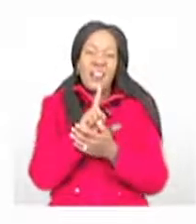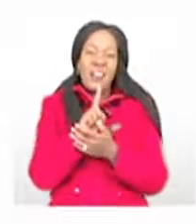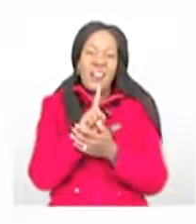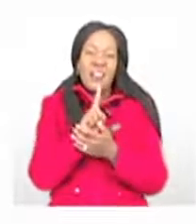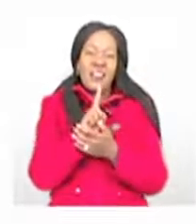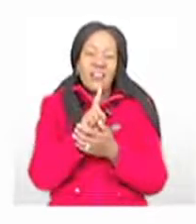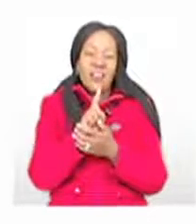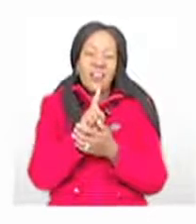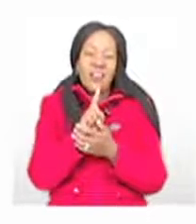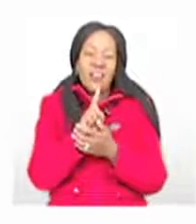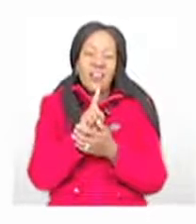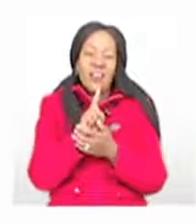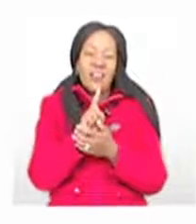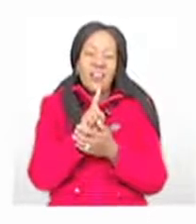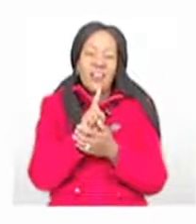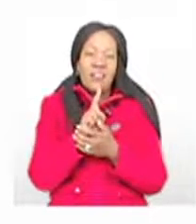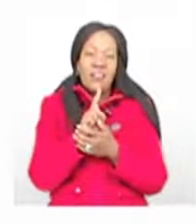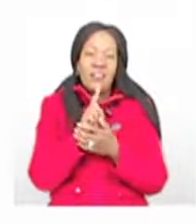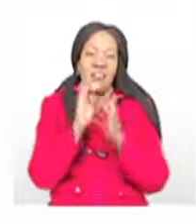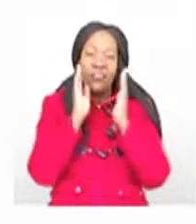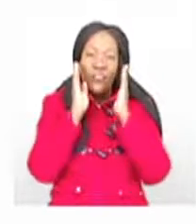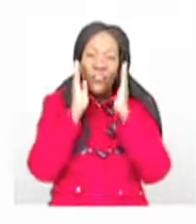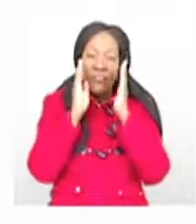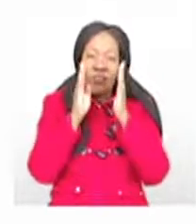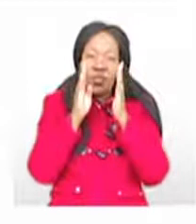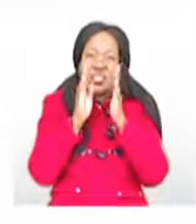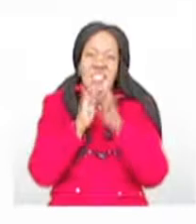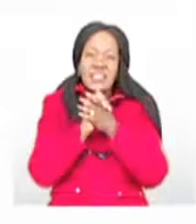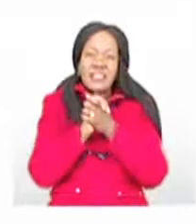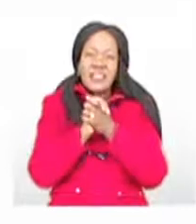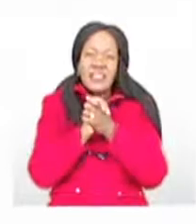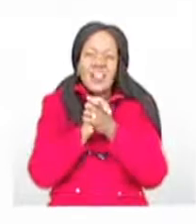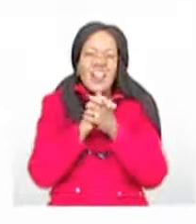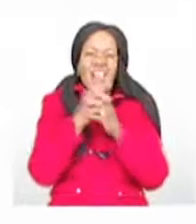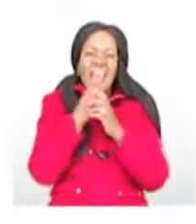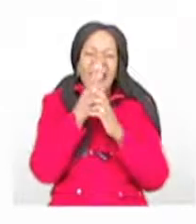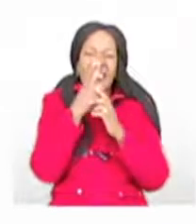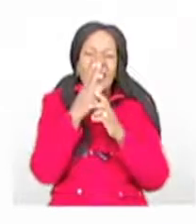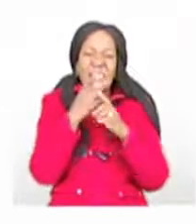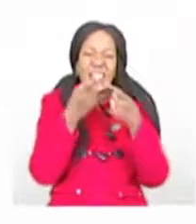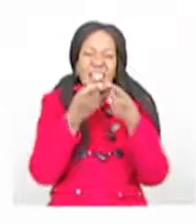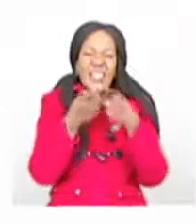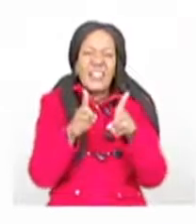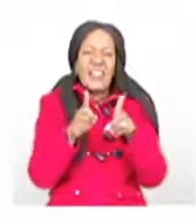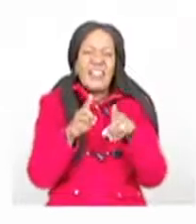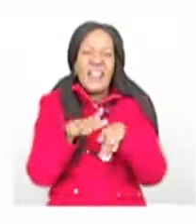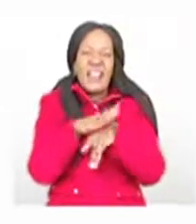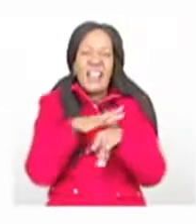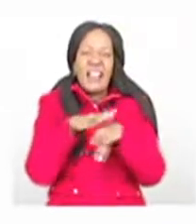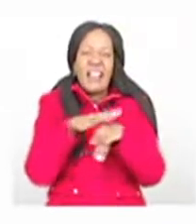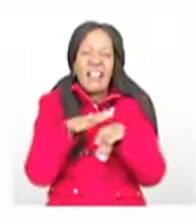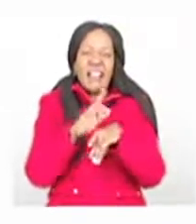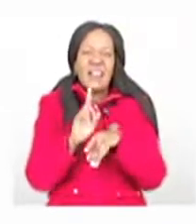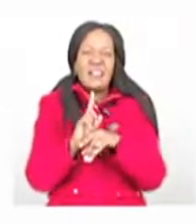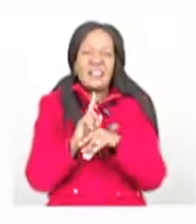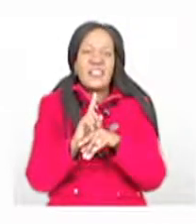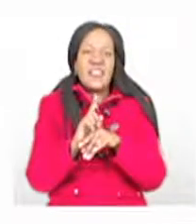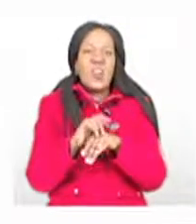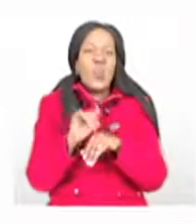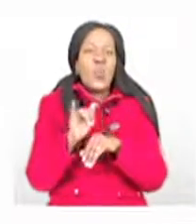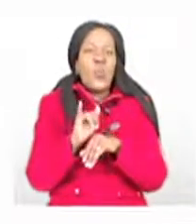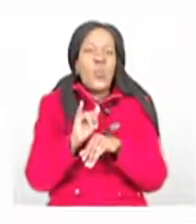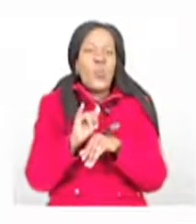17, I am able to see 2 different kinds of animals. Which